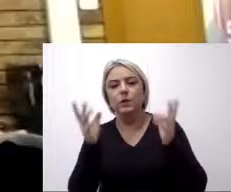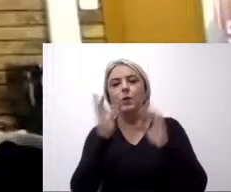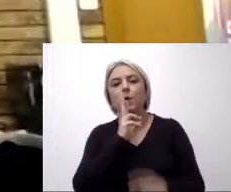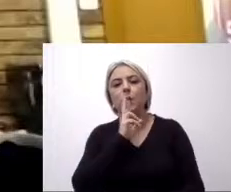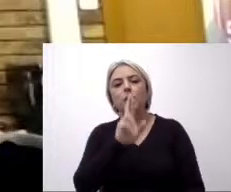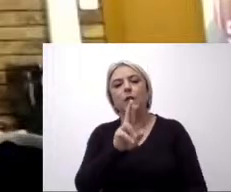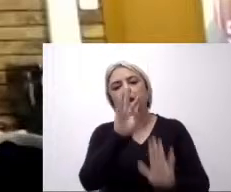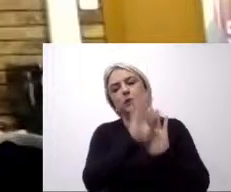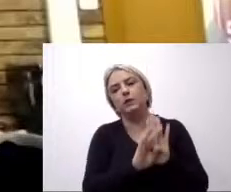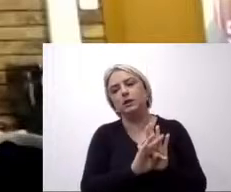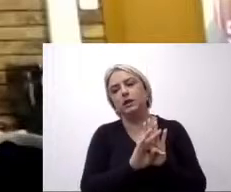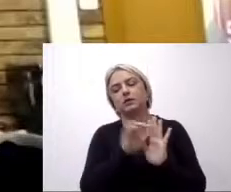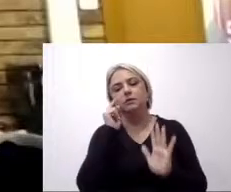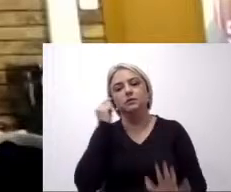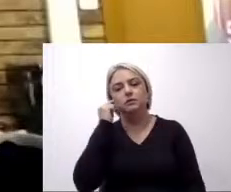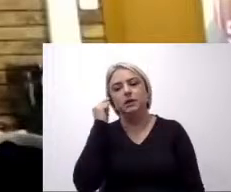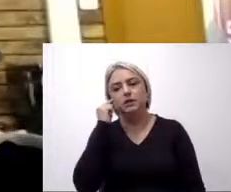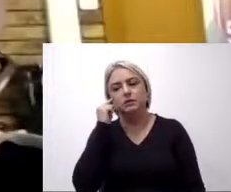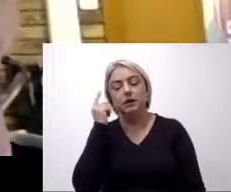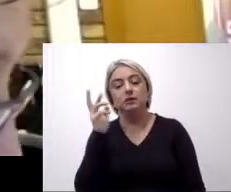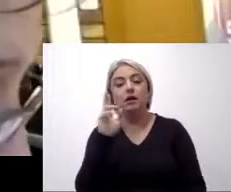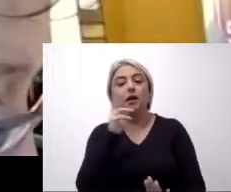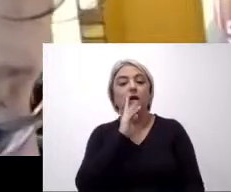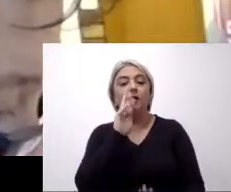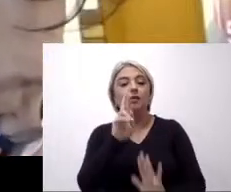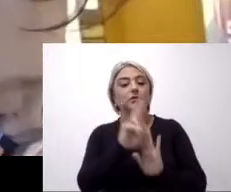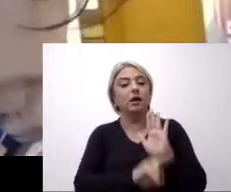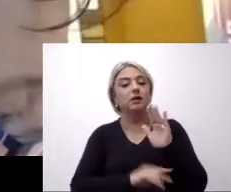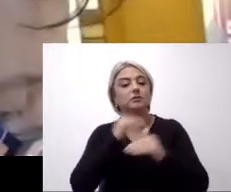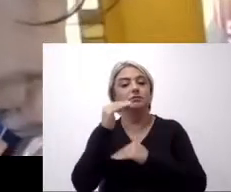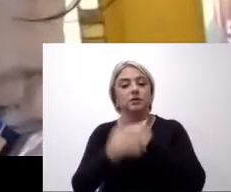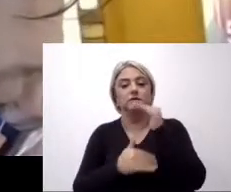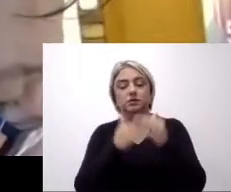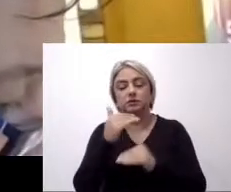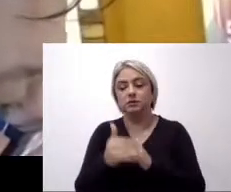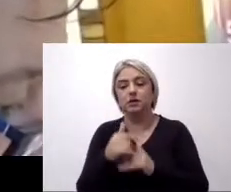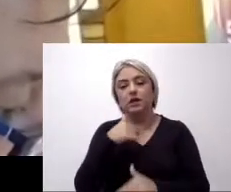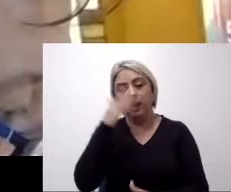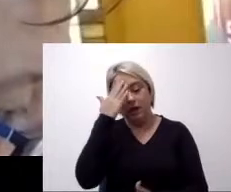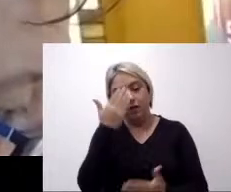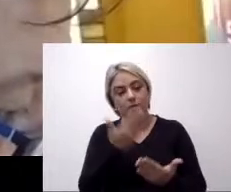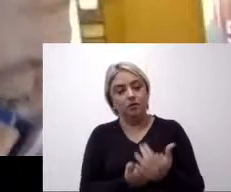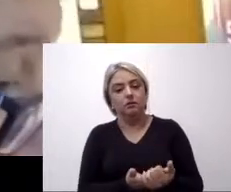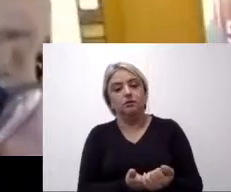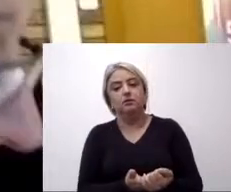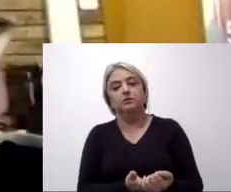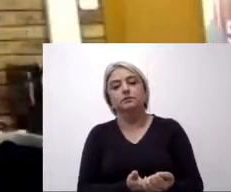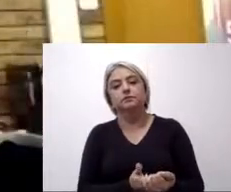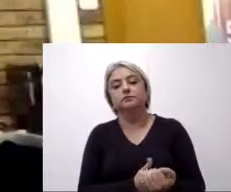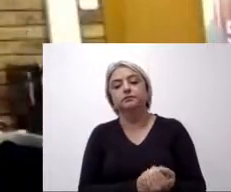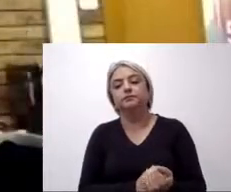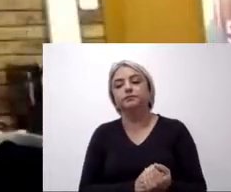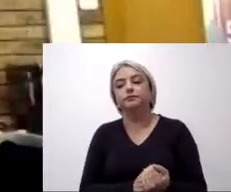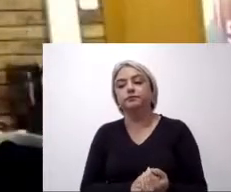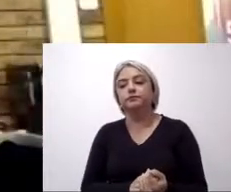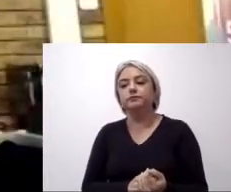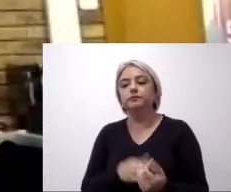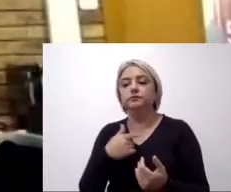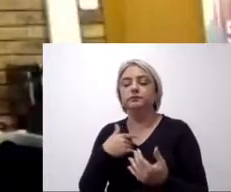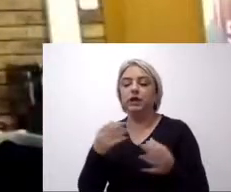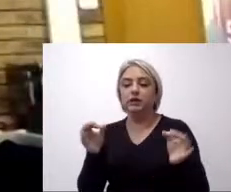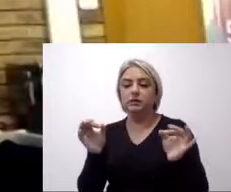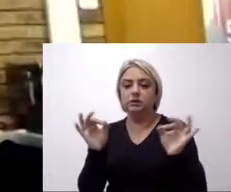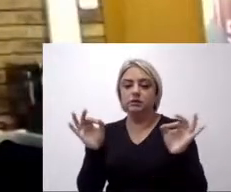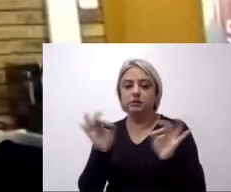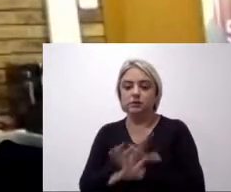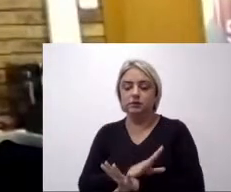that, it's the result of this process. And I think I finish. Yes, I think of the policy practitioner, just